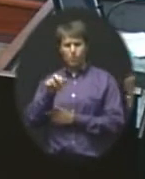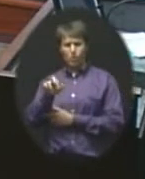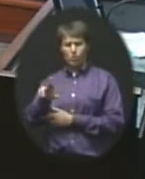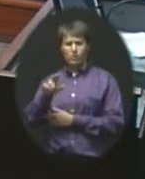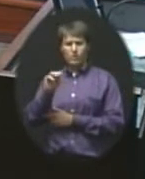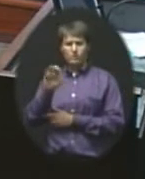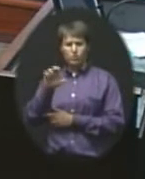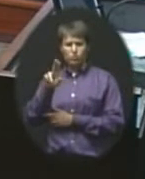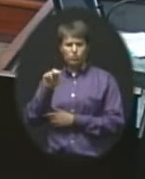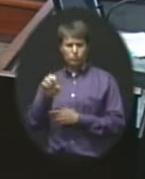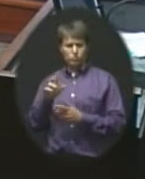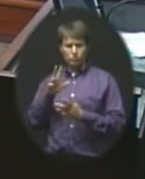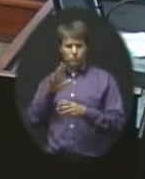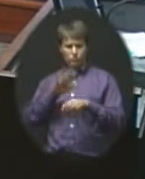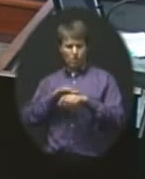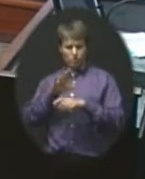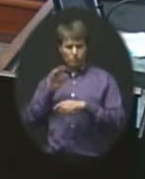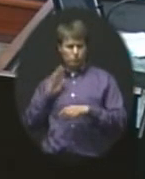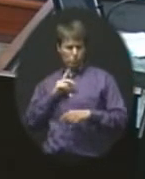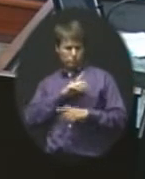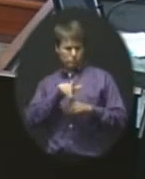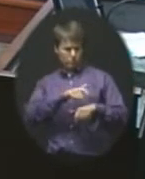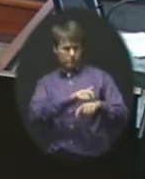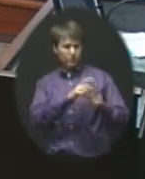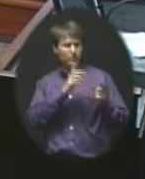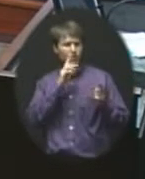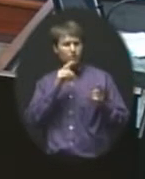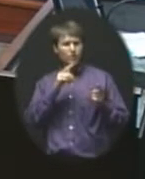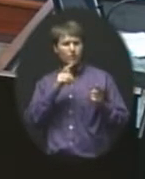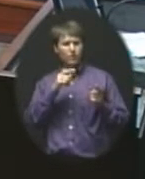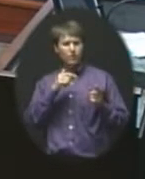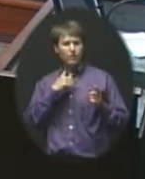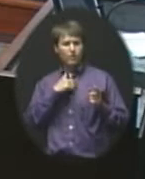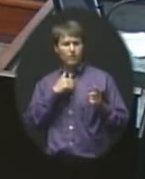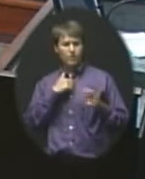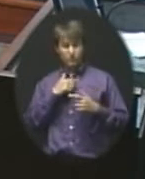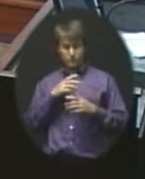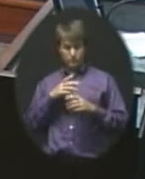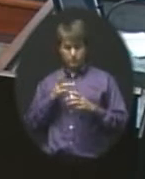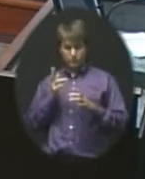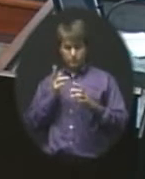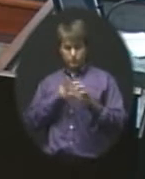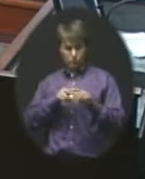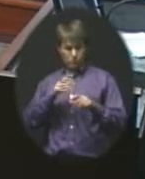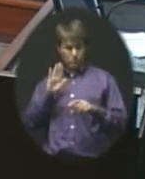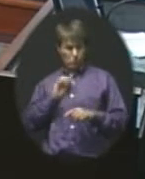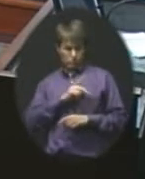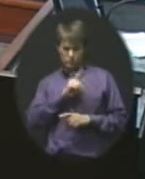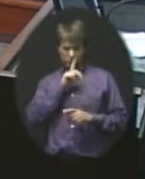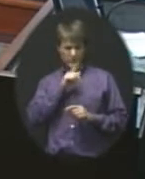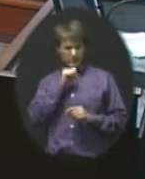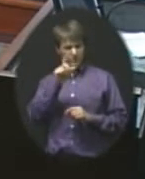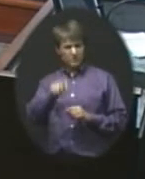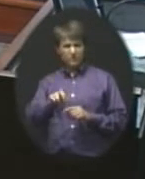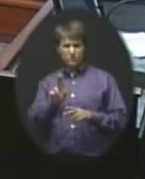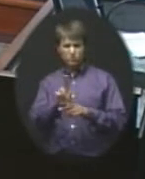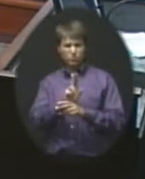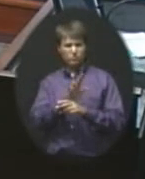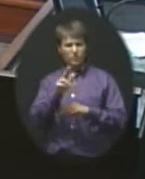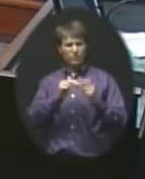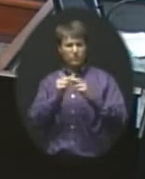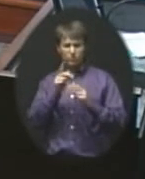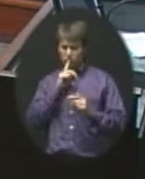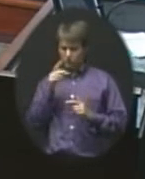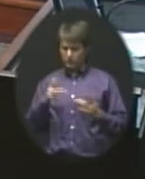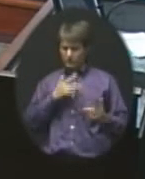when I first got on the board, Mr. Parker and I, you know, we had no use for the facility. And we were excited